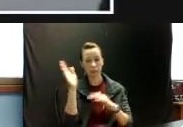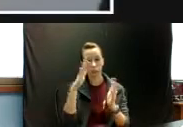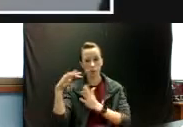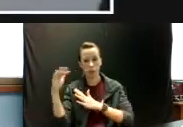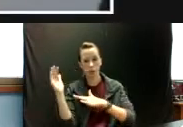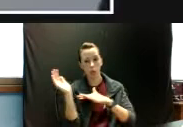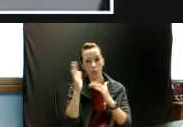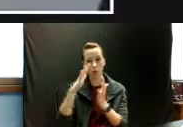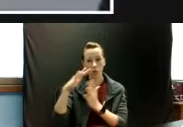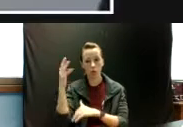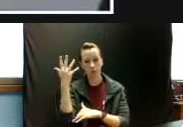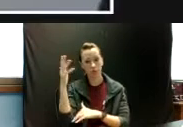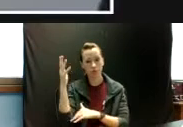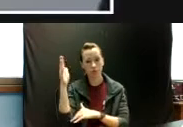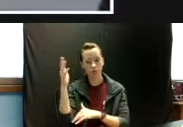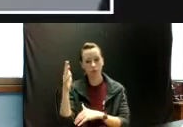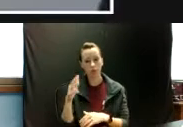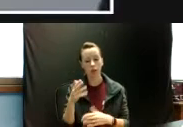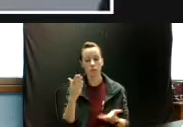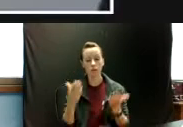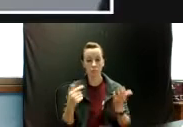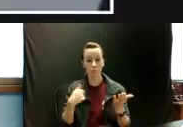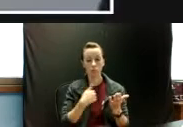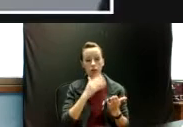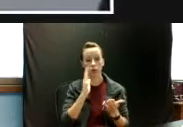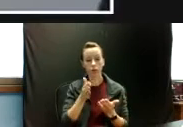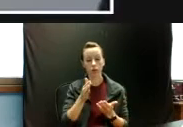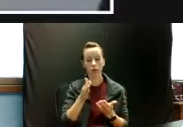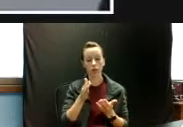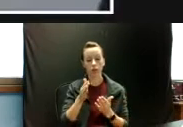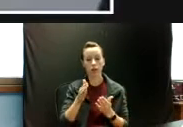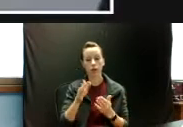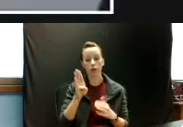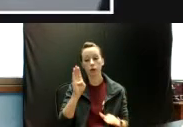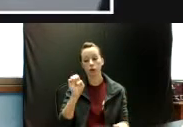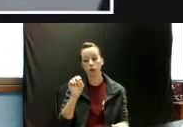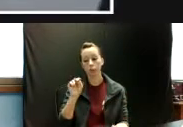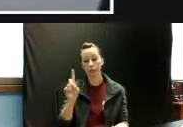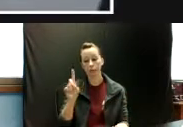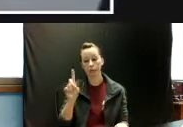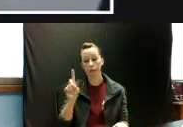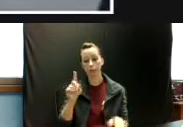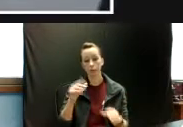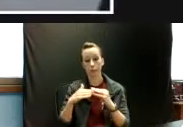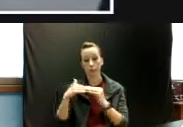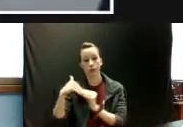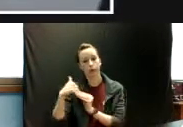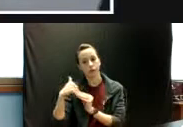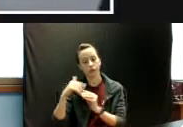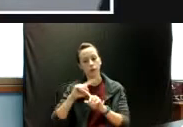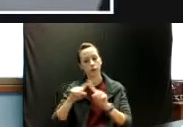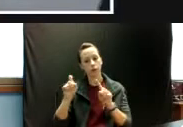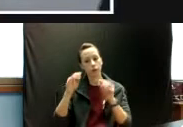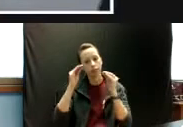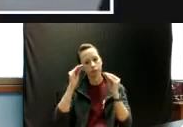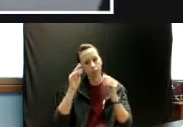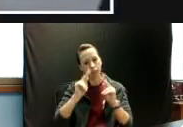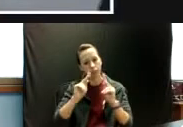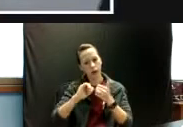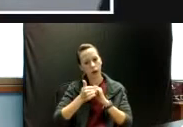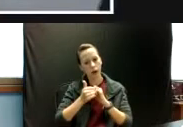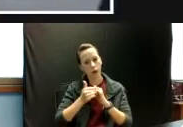hurricane, we might bend, but we've got to really teach people how to overcome some of those